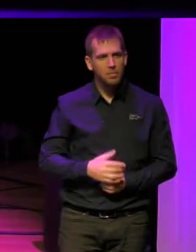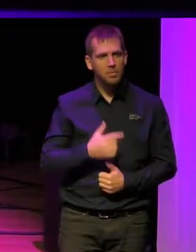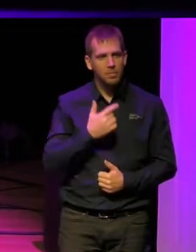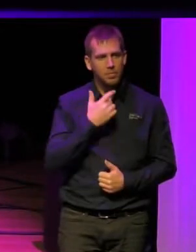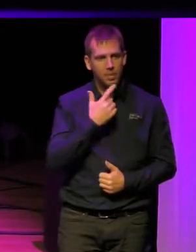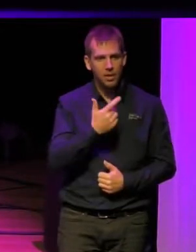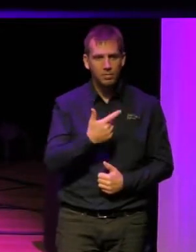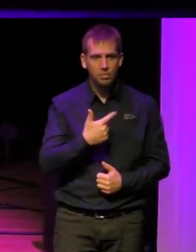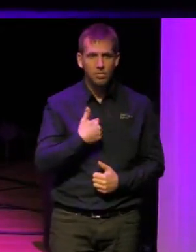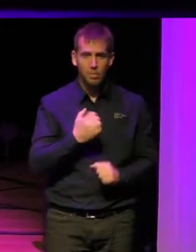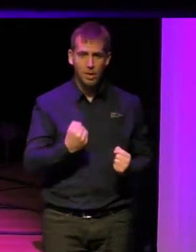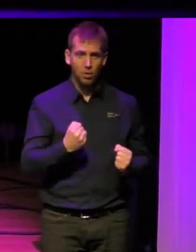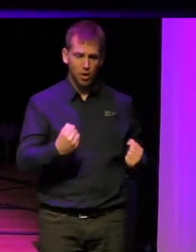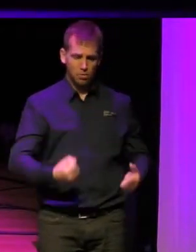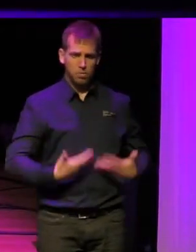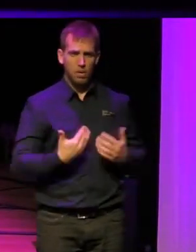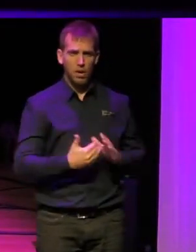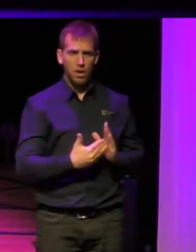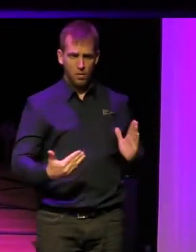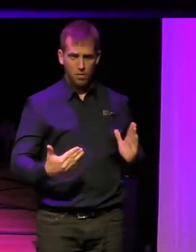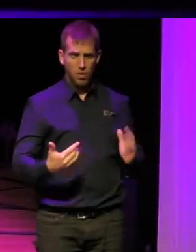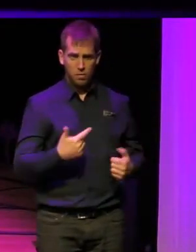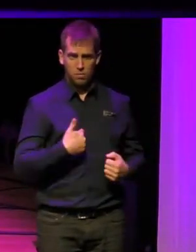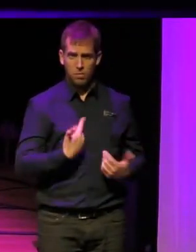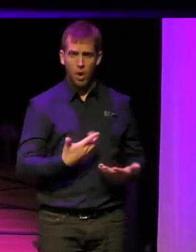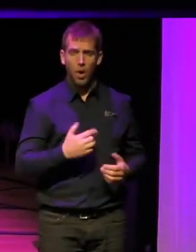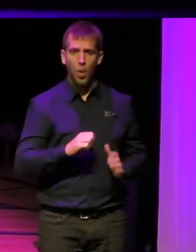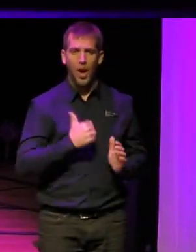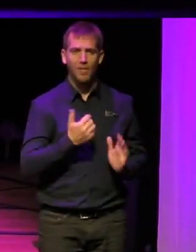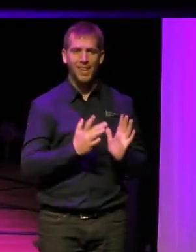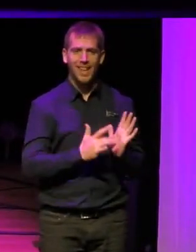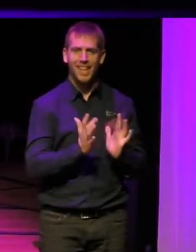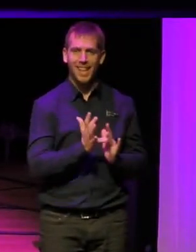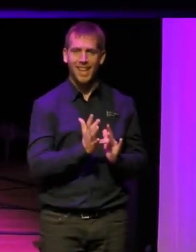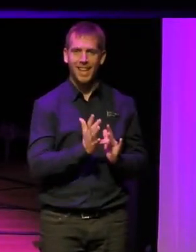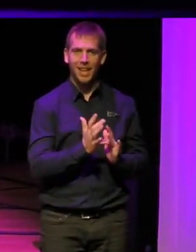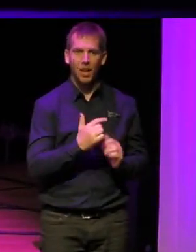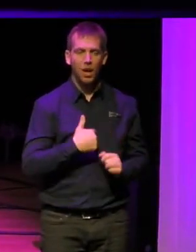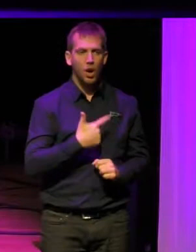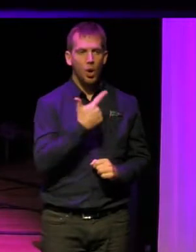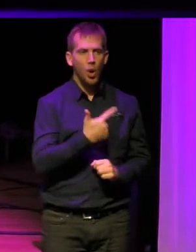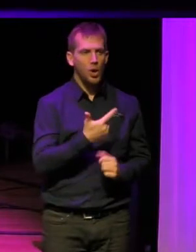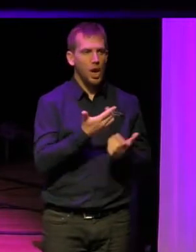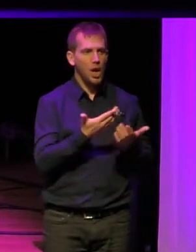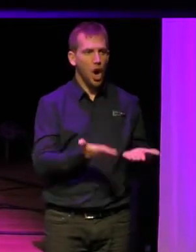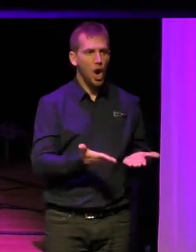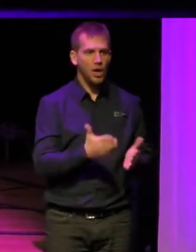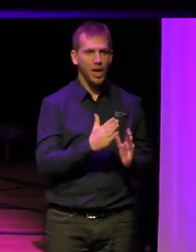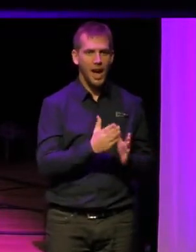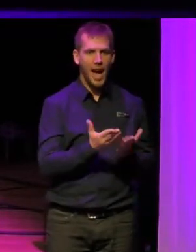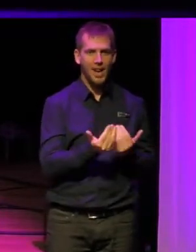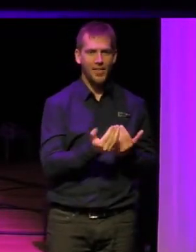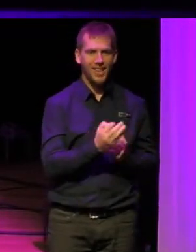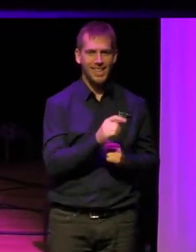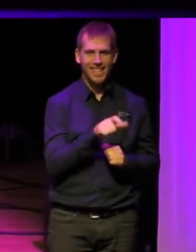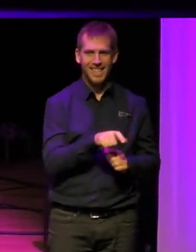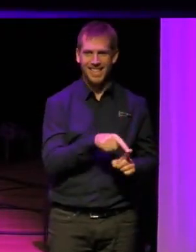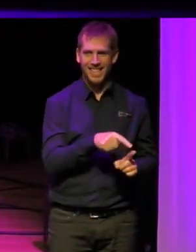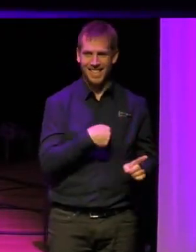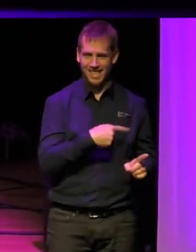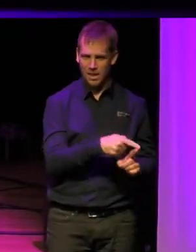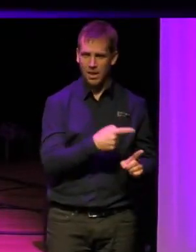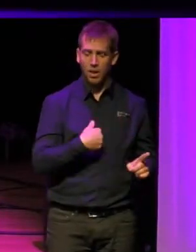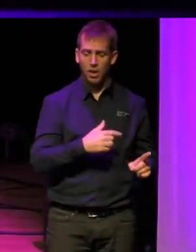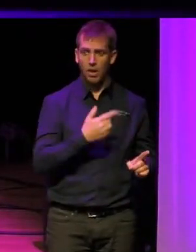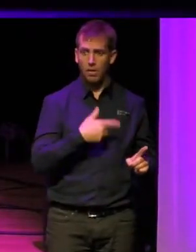comes from being a Christian. I was brought up as a Seventh-day Adventist, and from the day I was born, I was taught